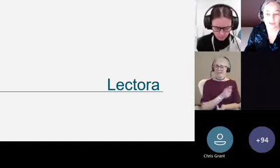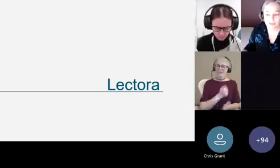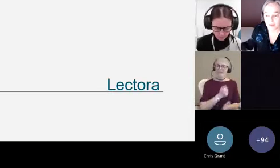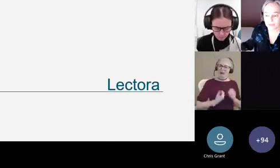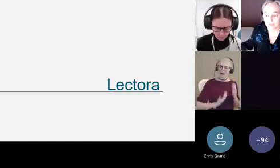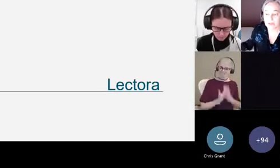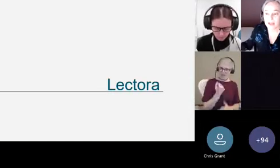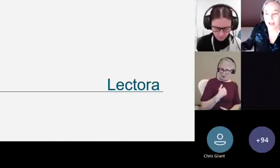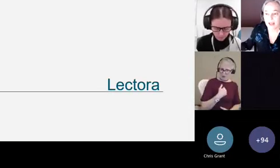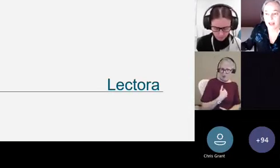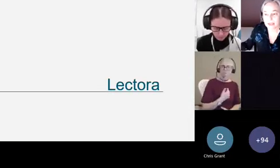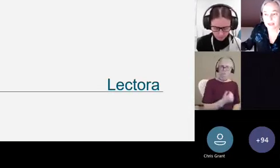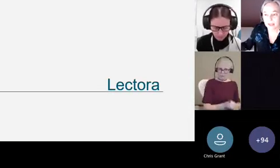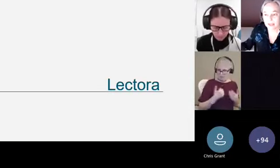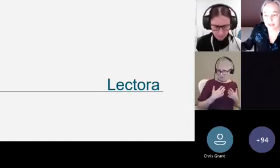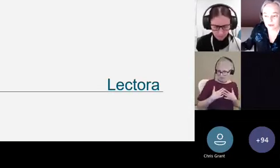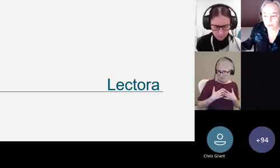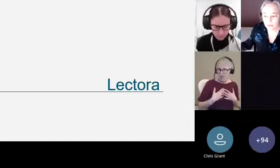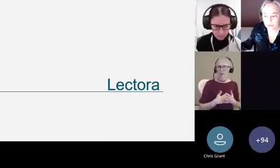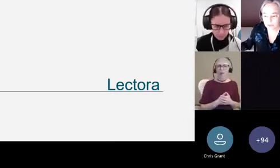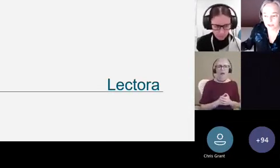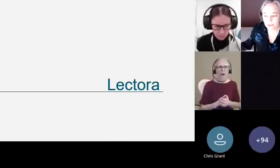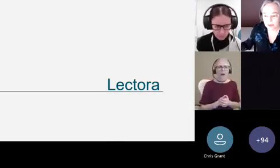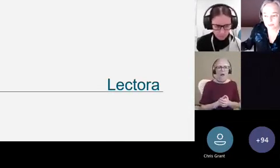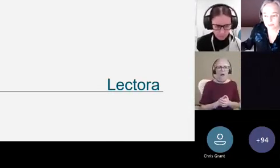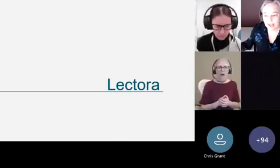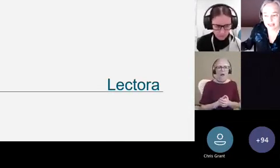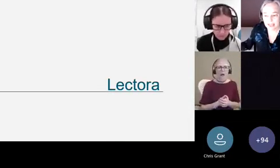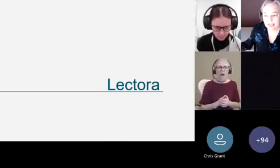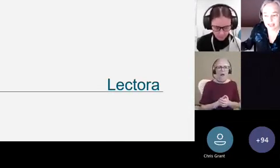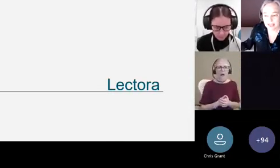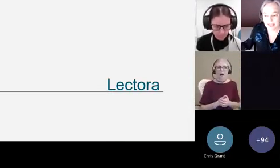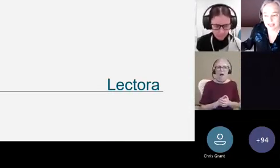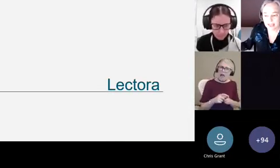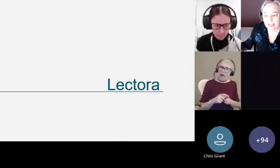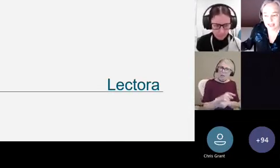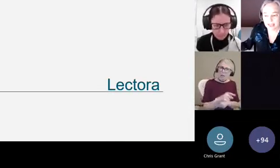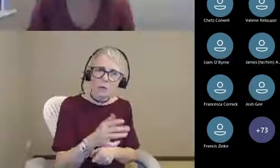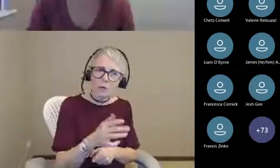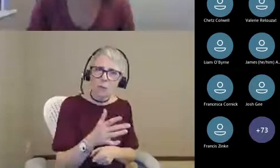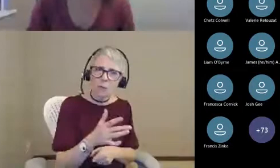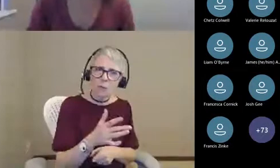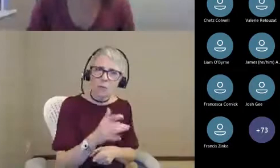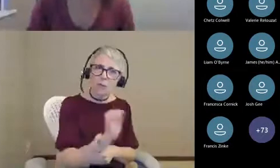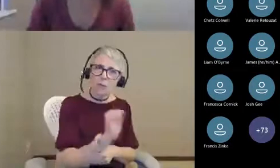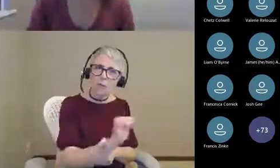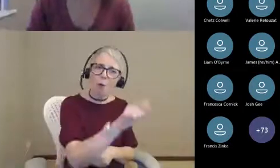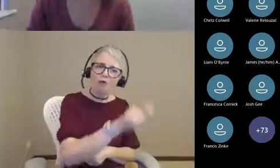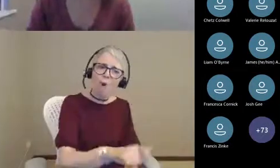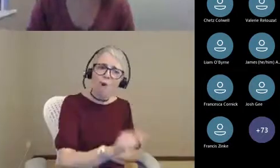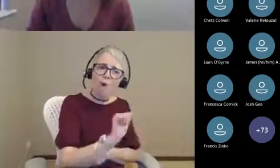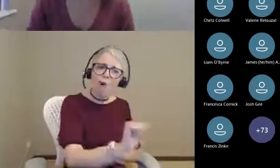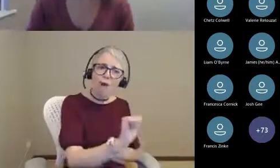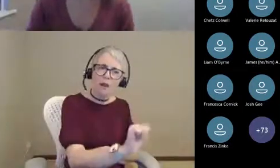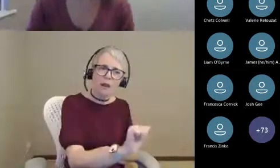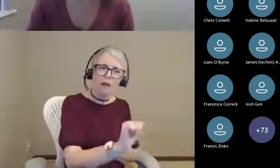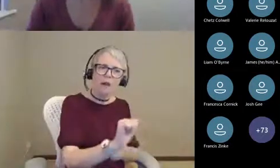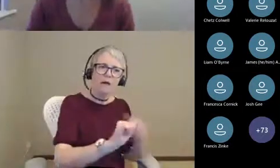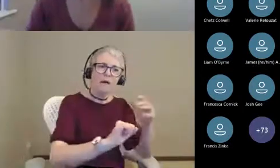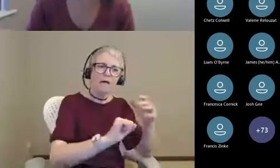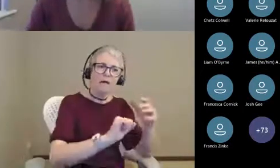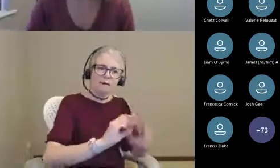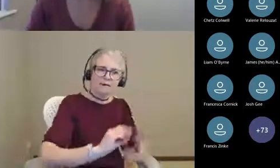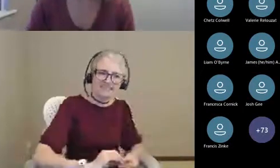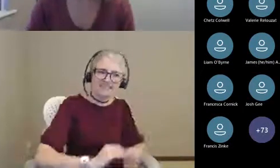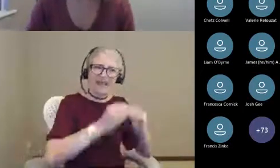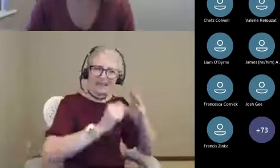I think are very helpful. And Diane, I don't know if you want to, as your role as the designer and the developer, is there